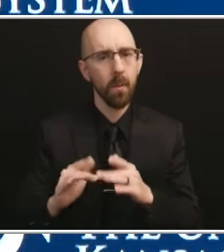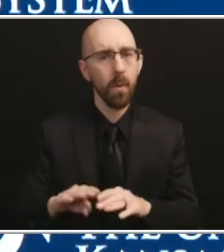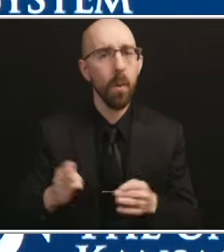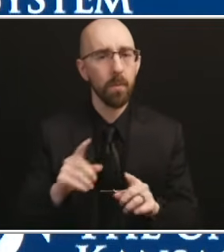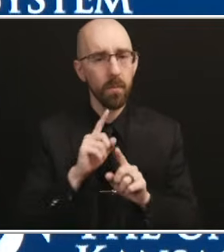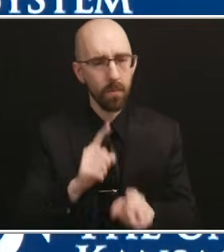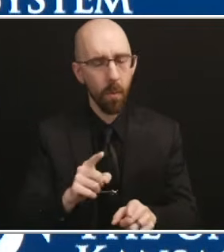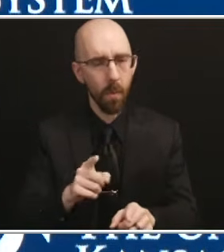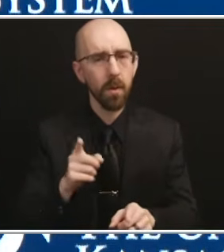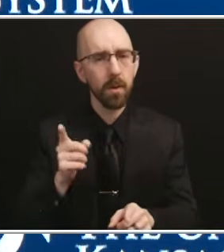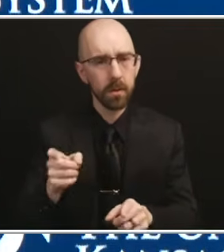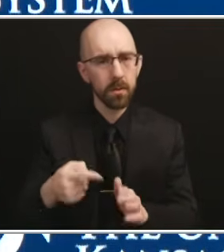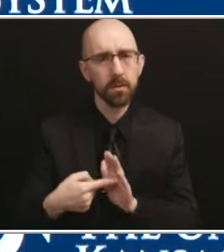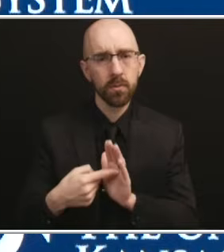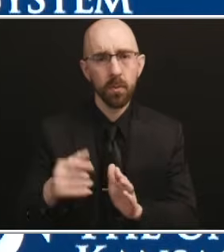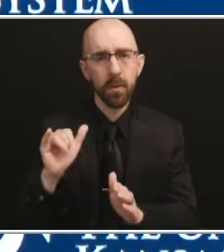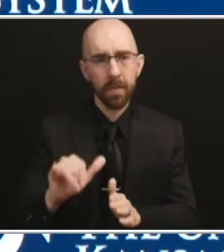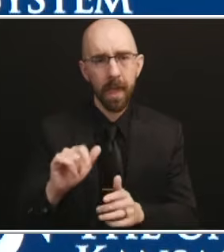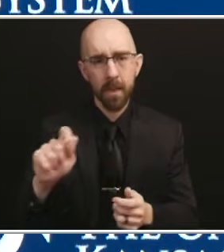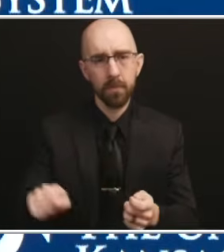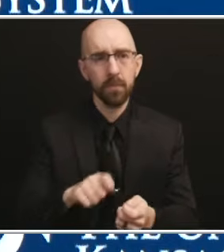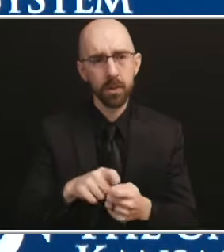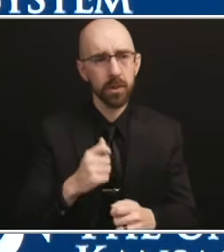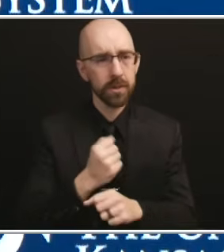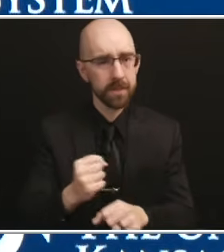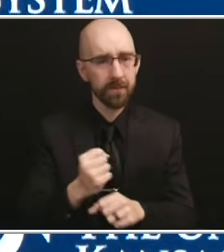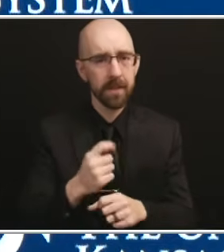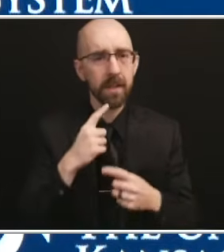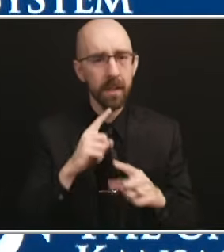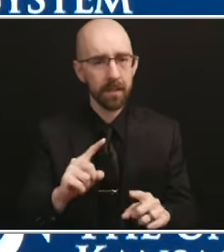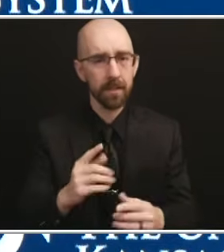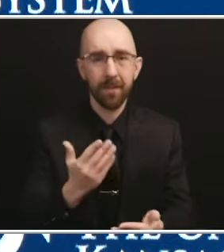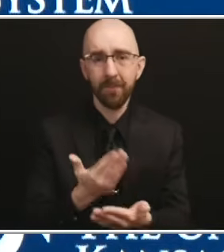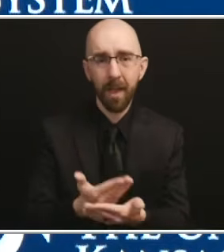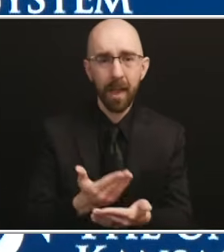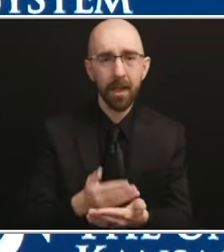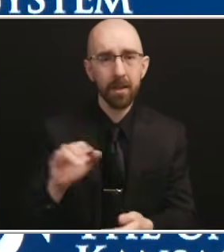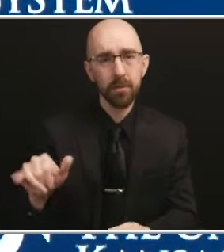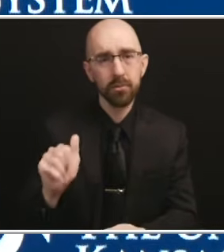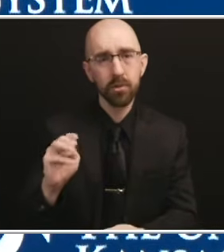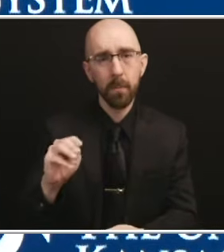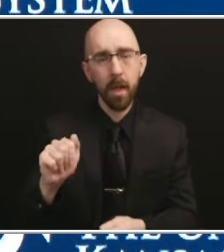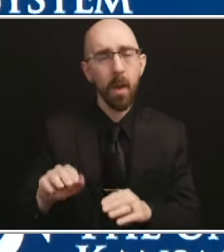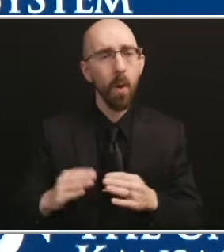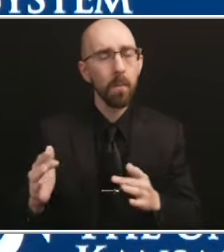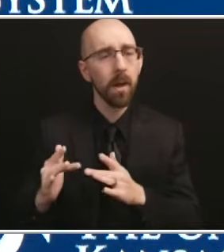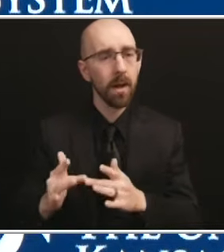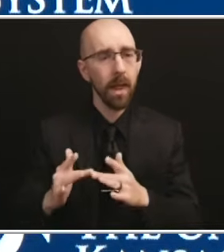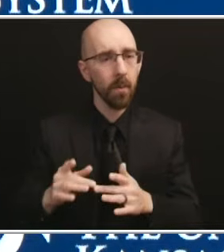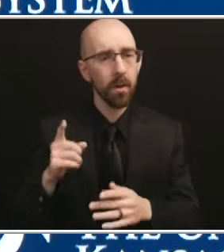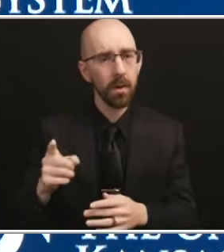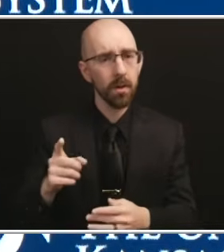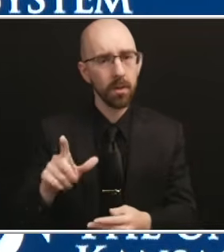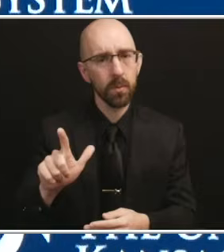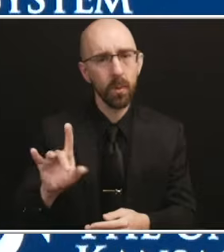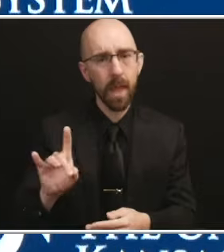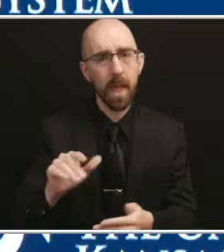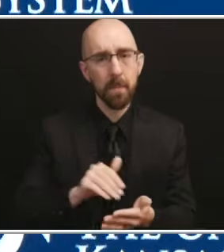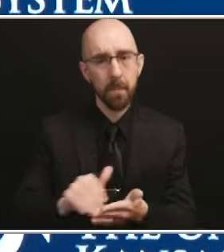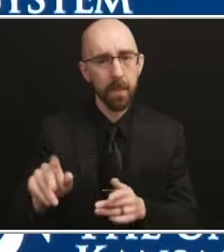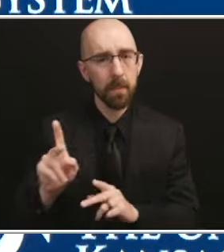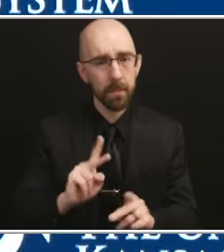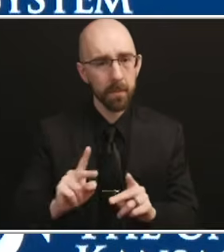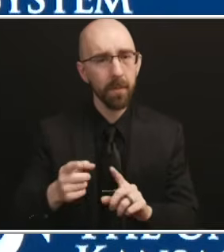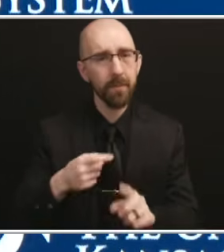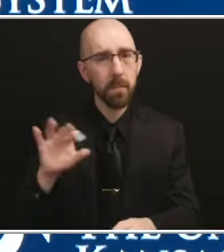shows that particular safety and efficacy. In fact, the JAMA Open Network was actually 28 million people. It was out of France,